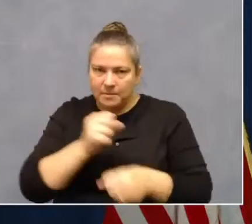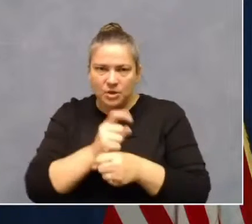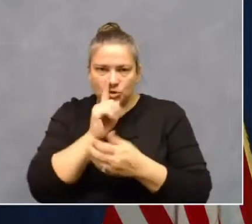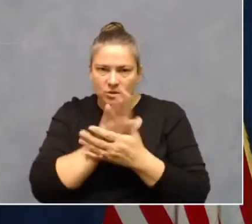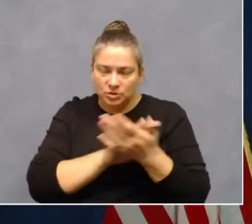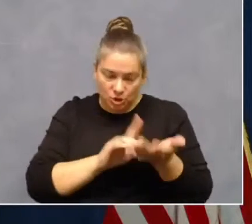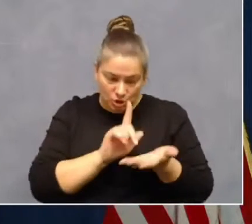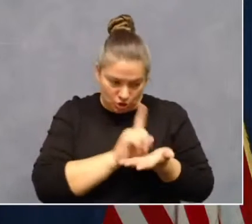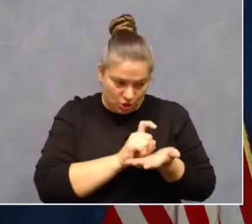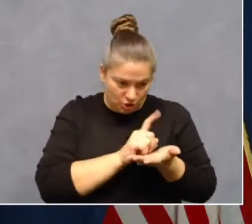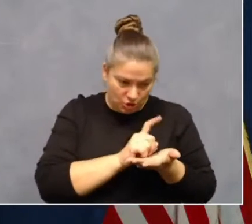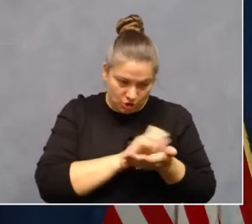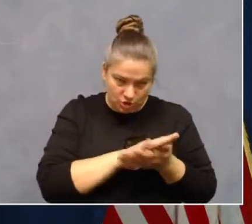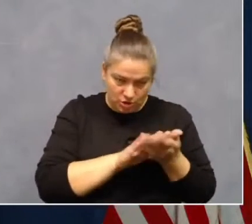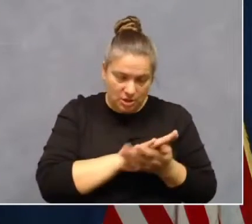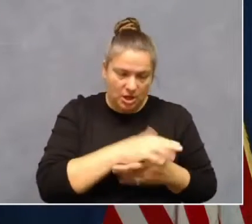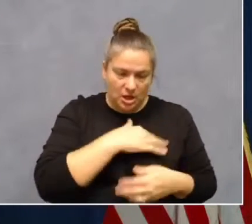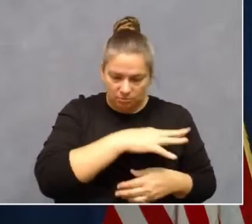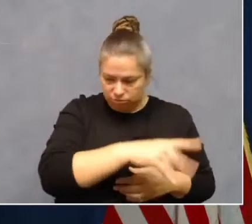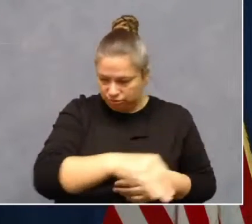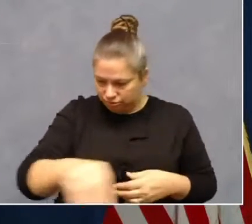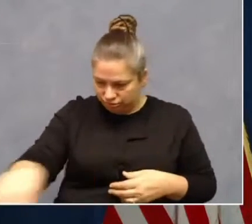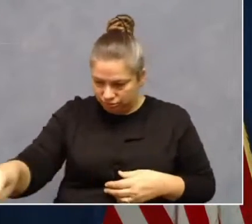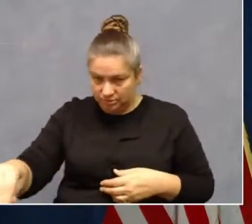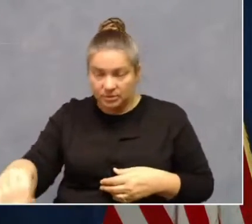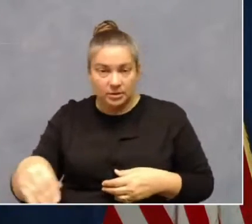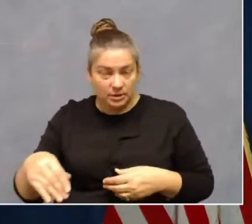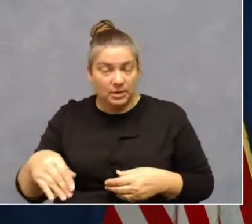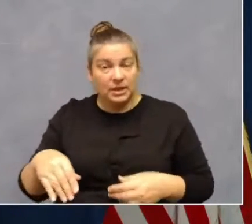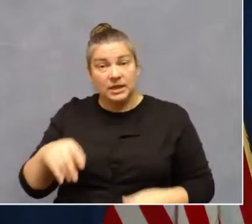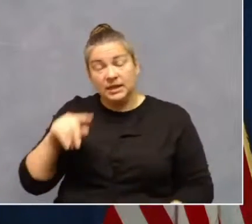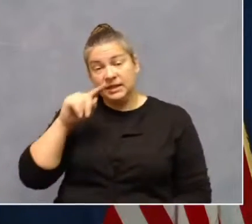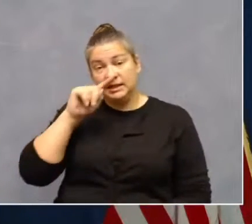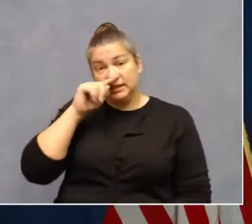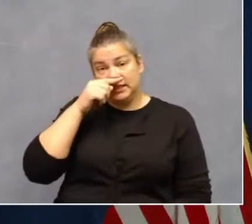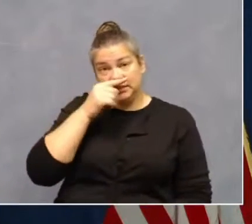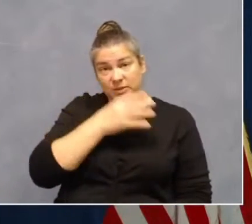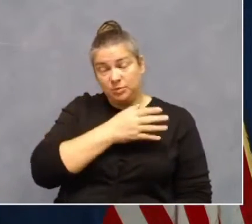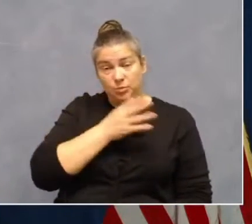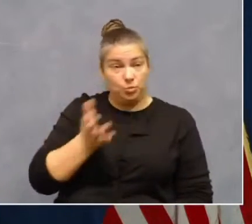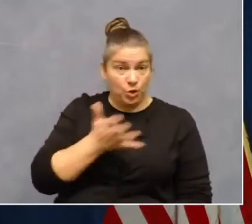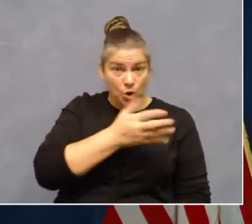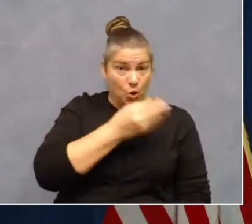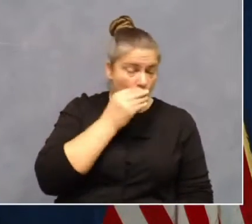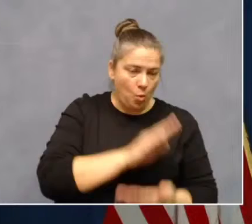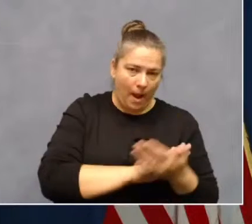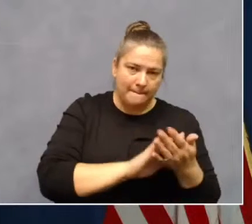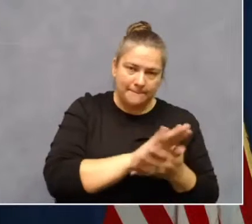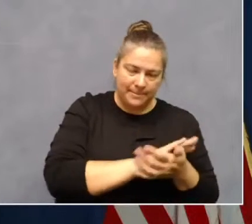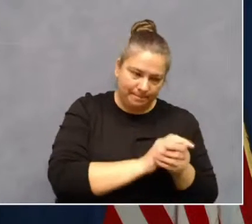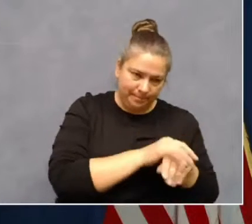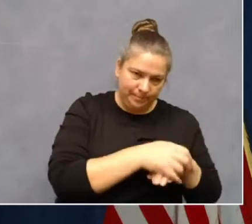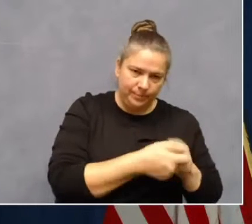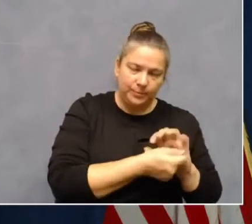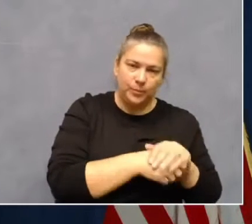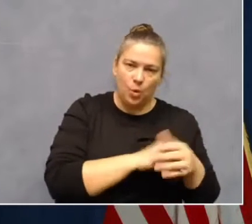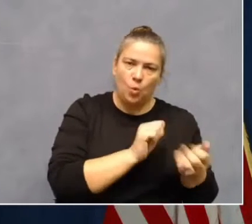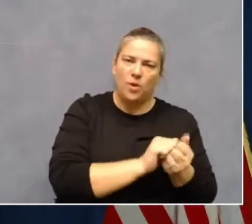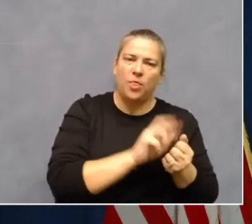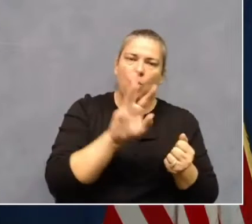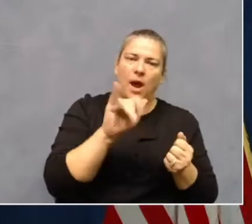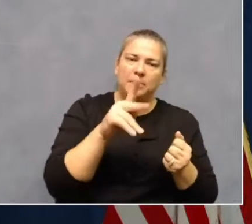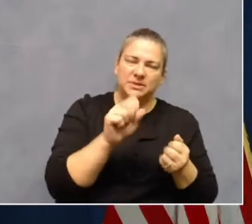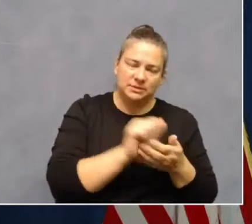put it out. When the kids bring it home, wipe it down with a wipe.